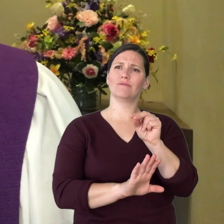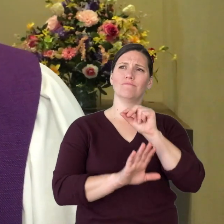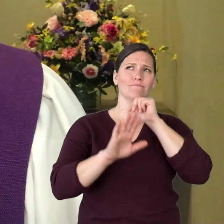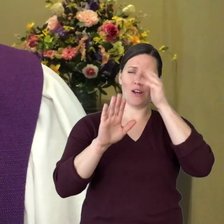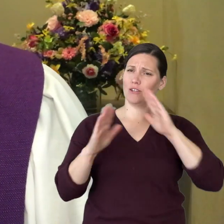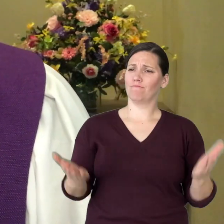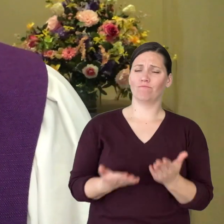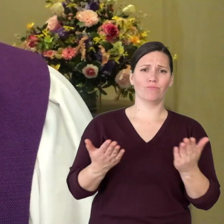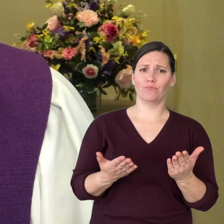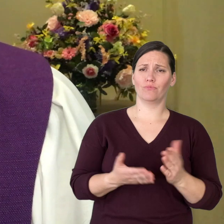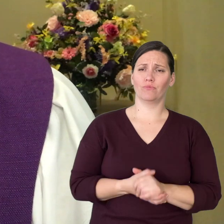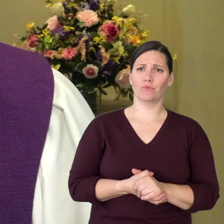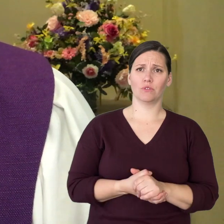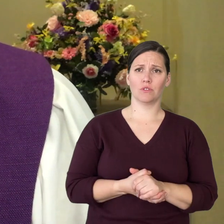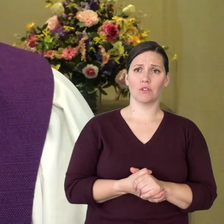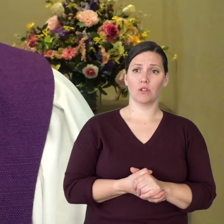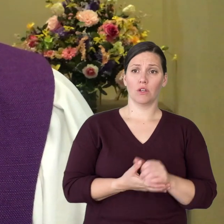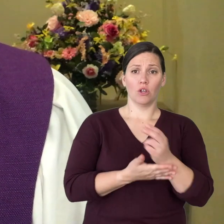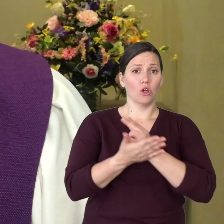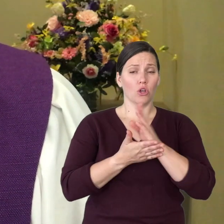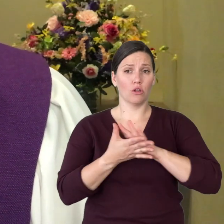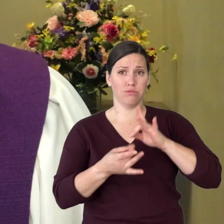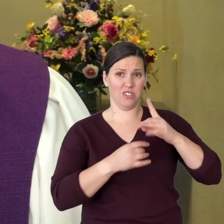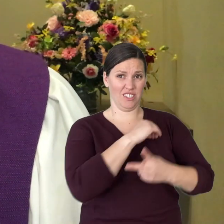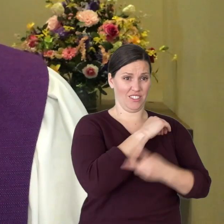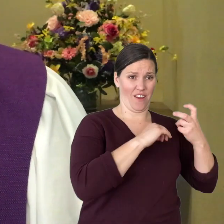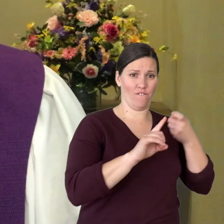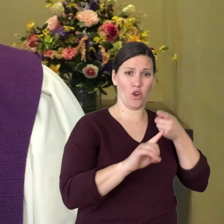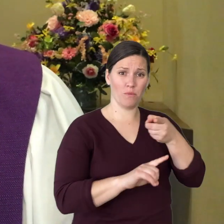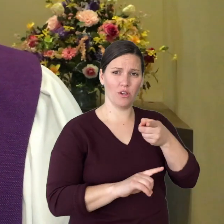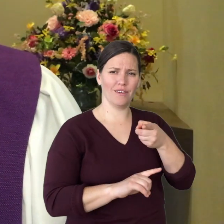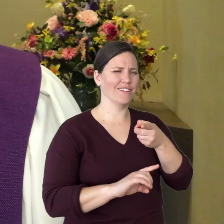The Holy Spirit will not be taken away from you.